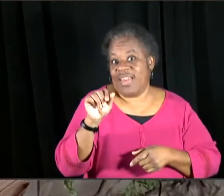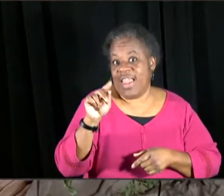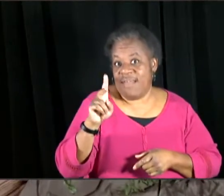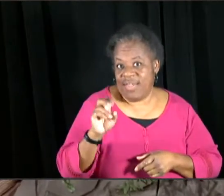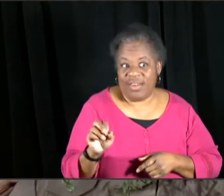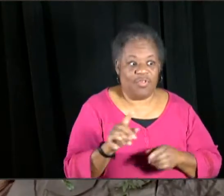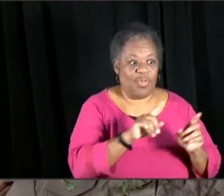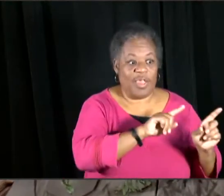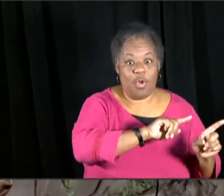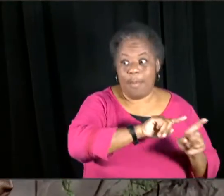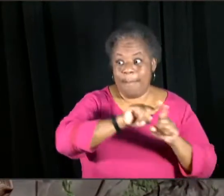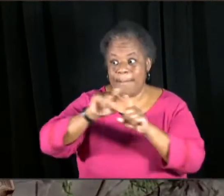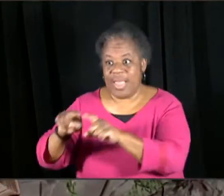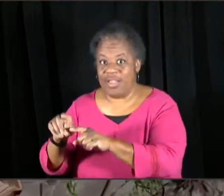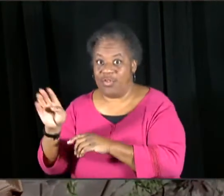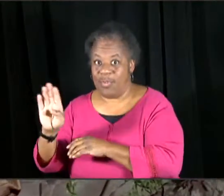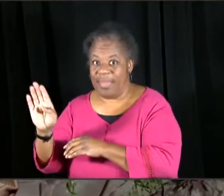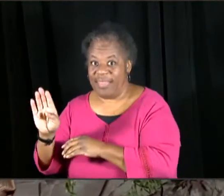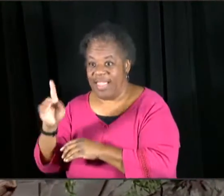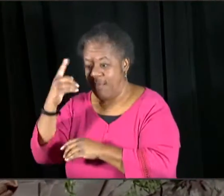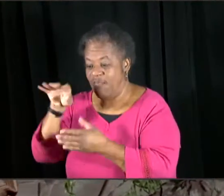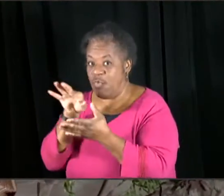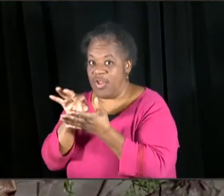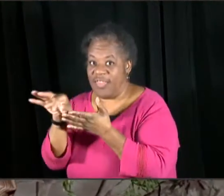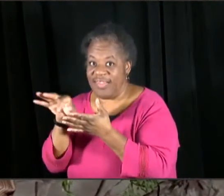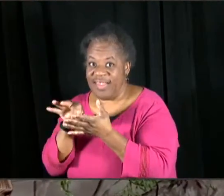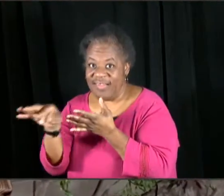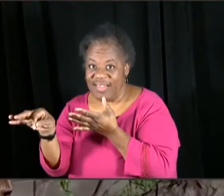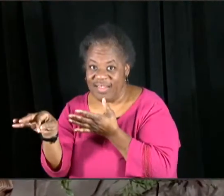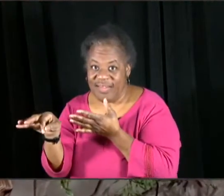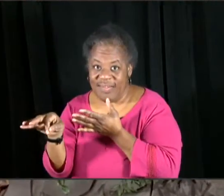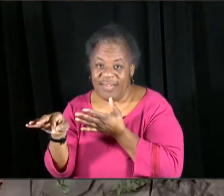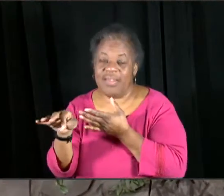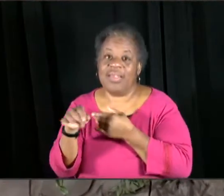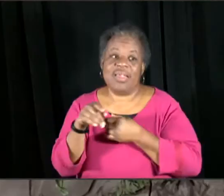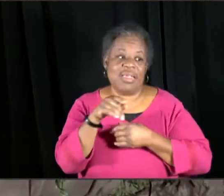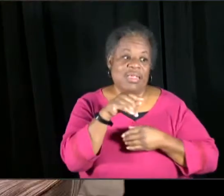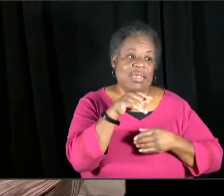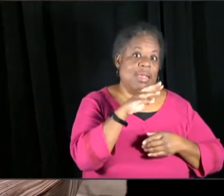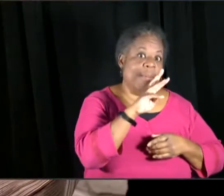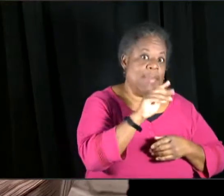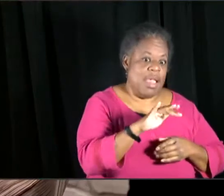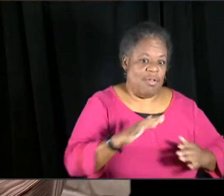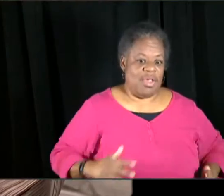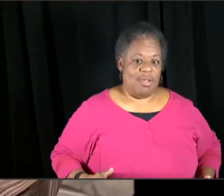Just about the point in the pregnancy when you don't want to be riding on a donkey.